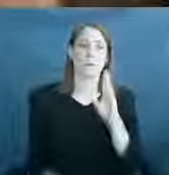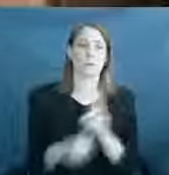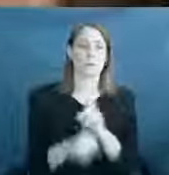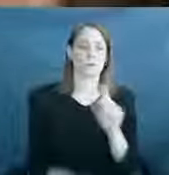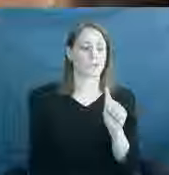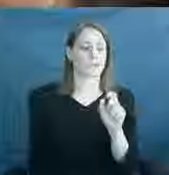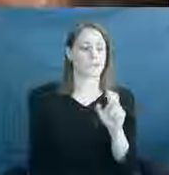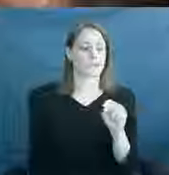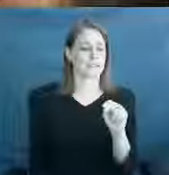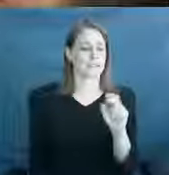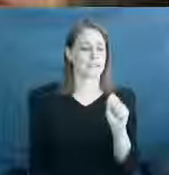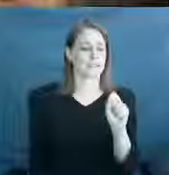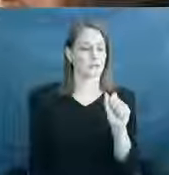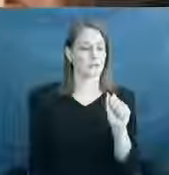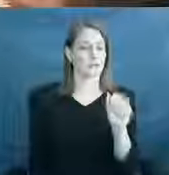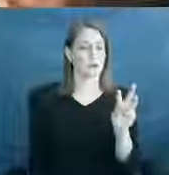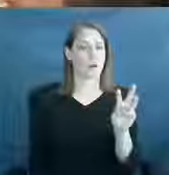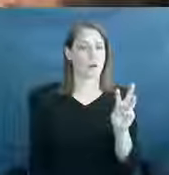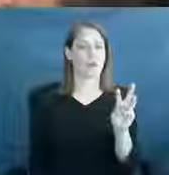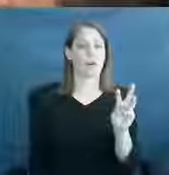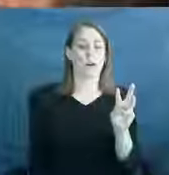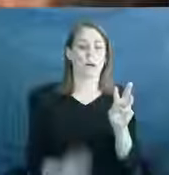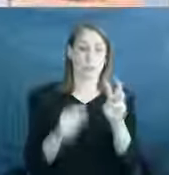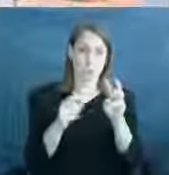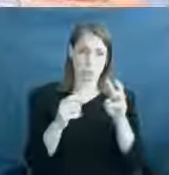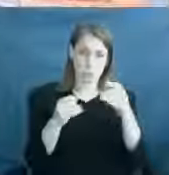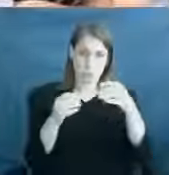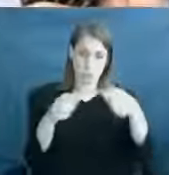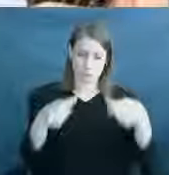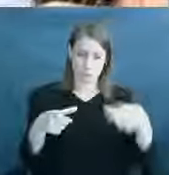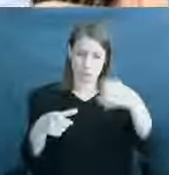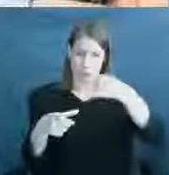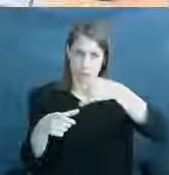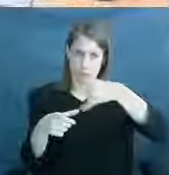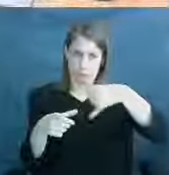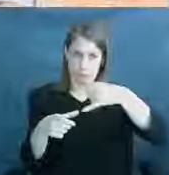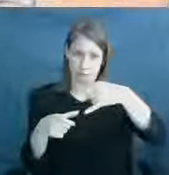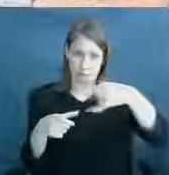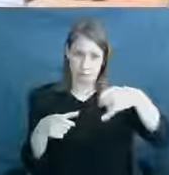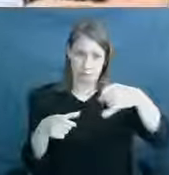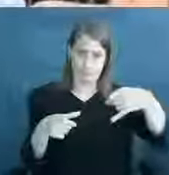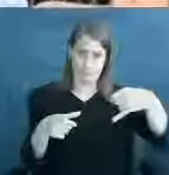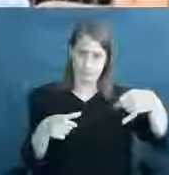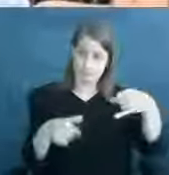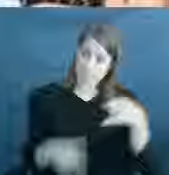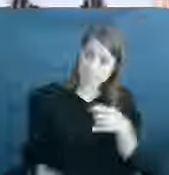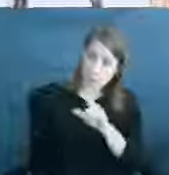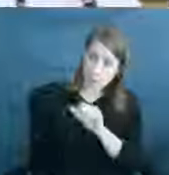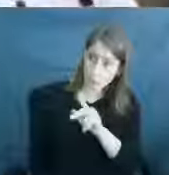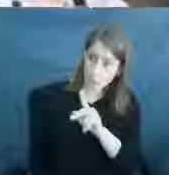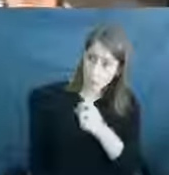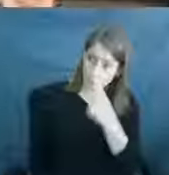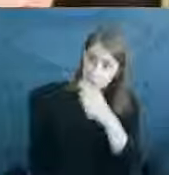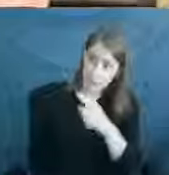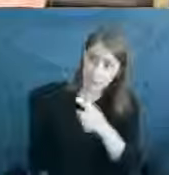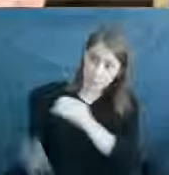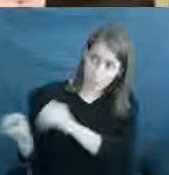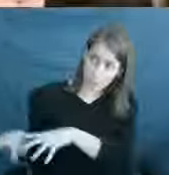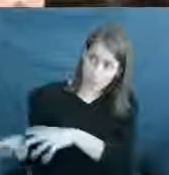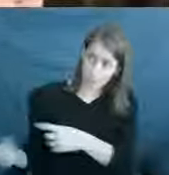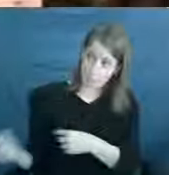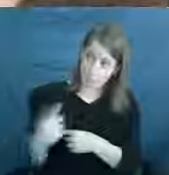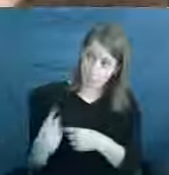cut out our work. We're not going to go within it, so we're going to use a tenon saw to cut down and a coping saw to go around the